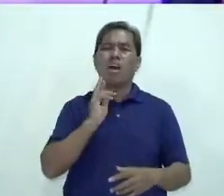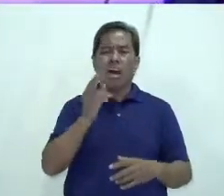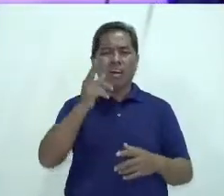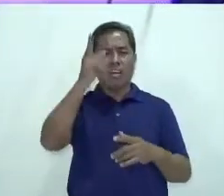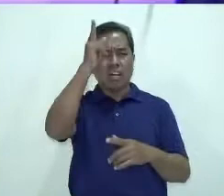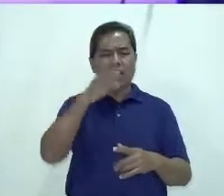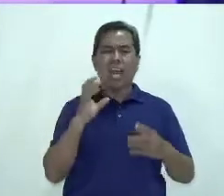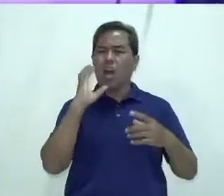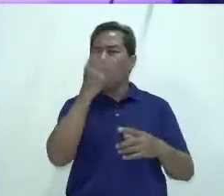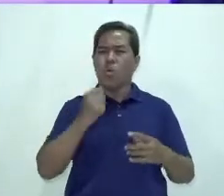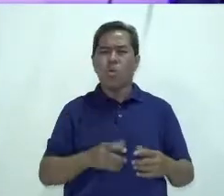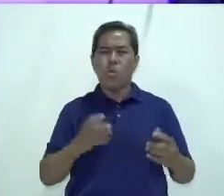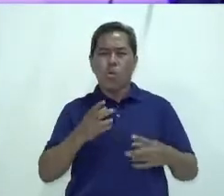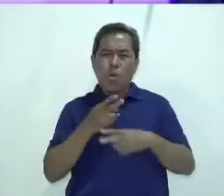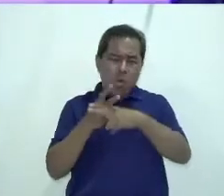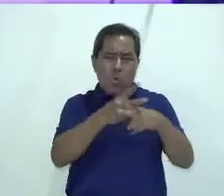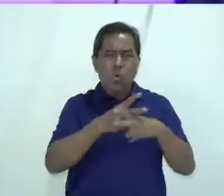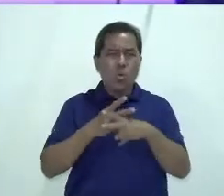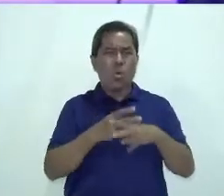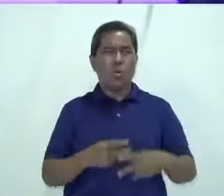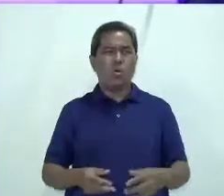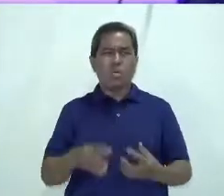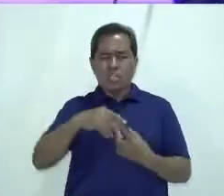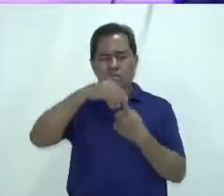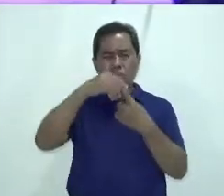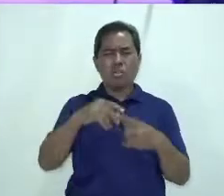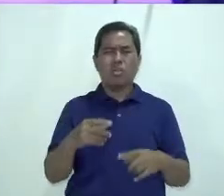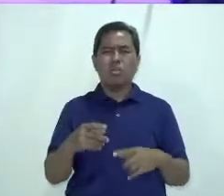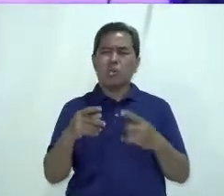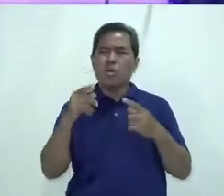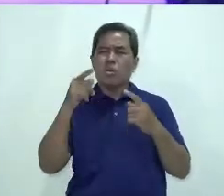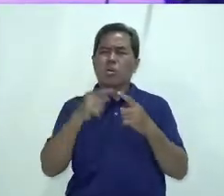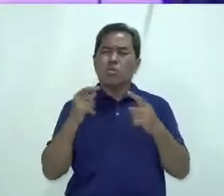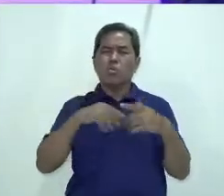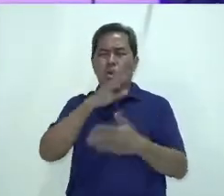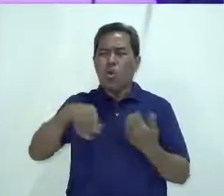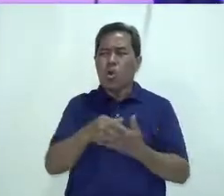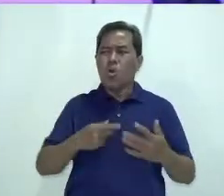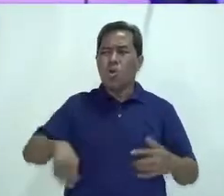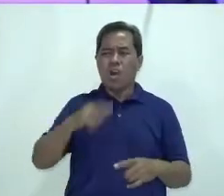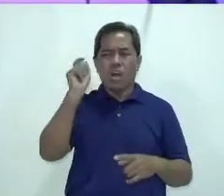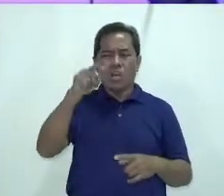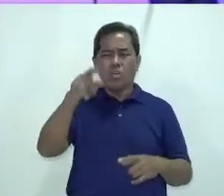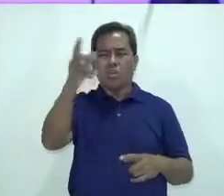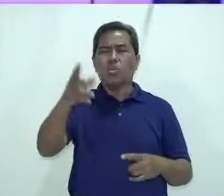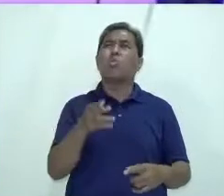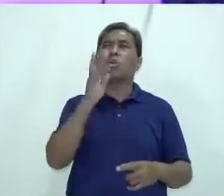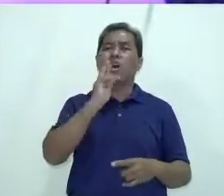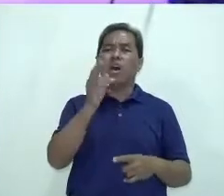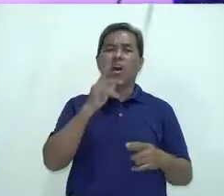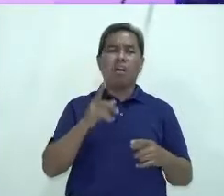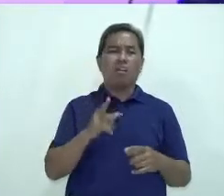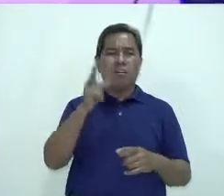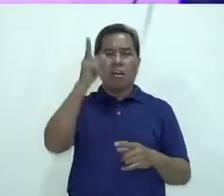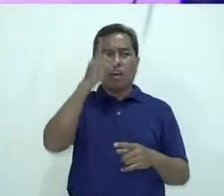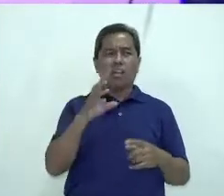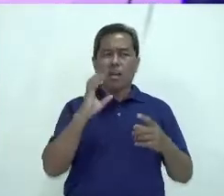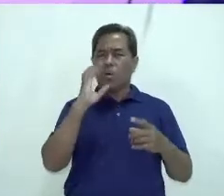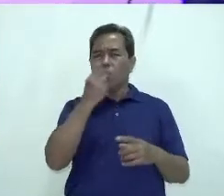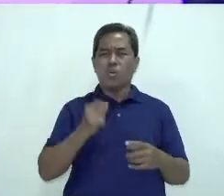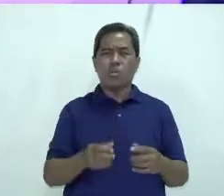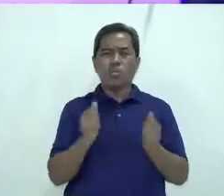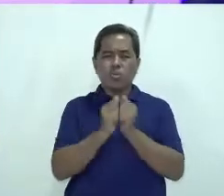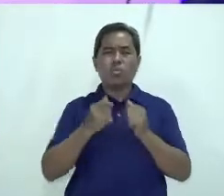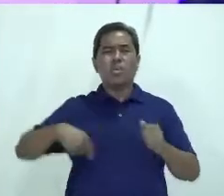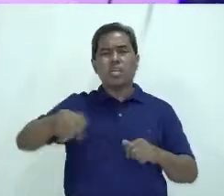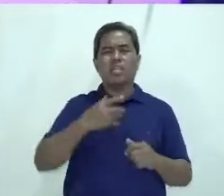of us, who personally knows all of our needs. And you are a God who is with us, caring for